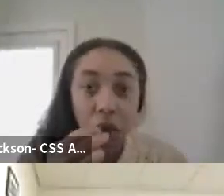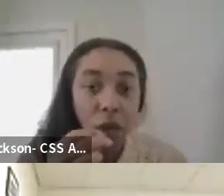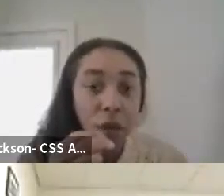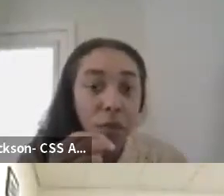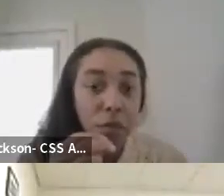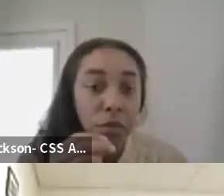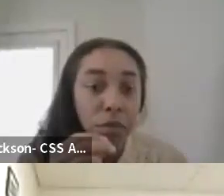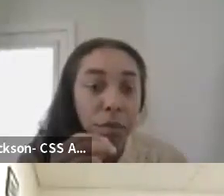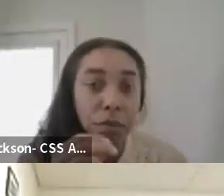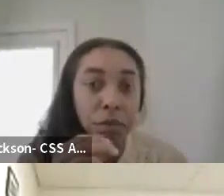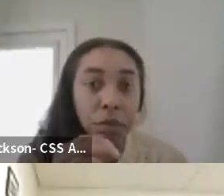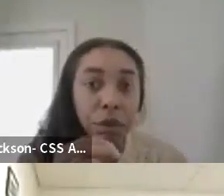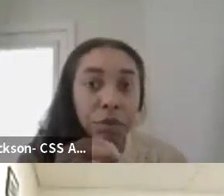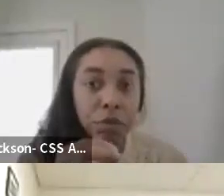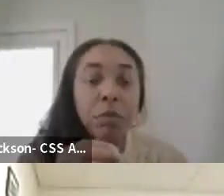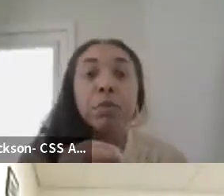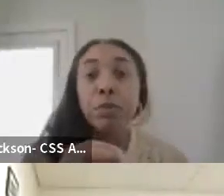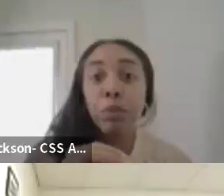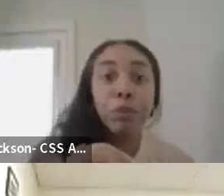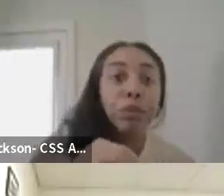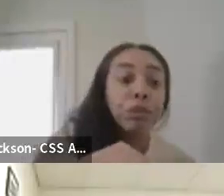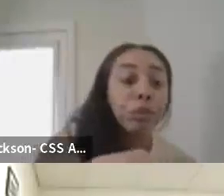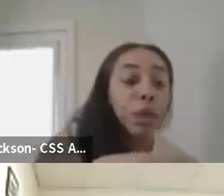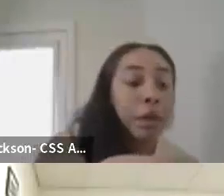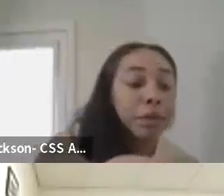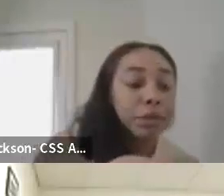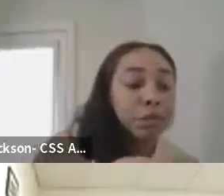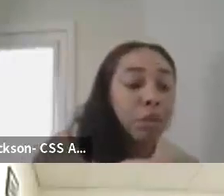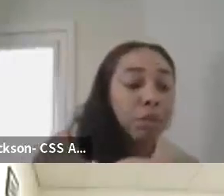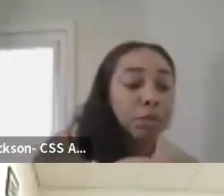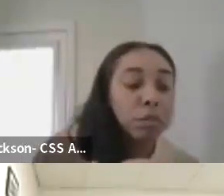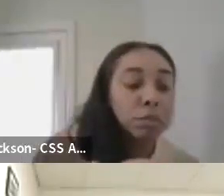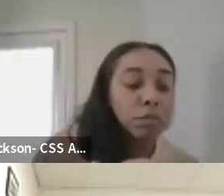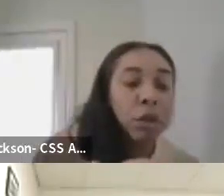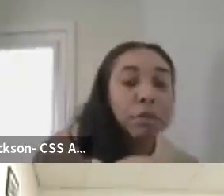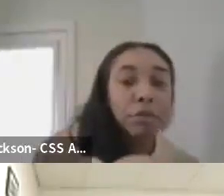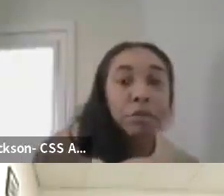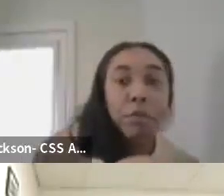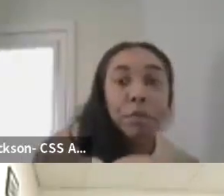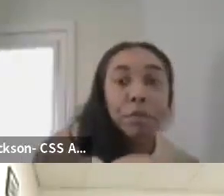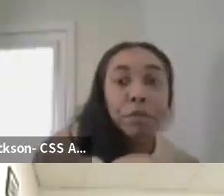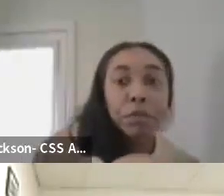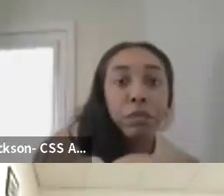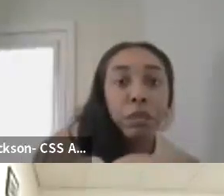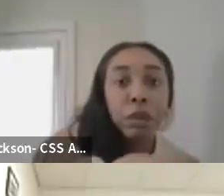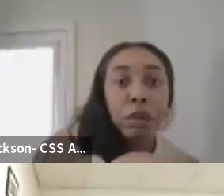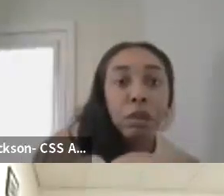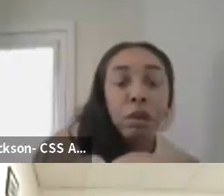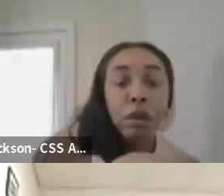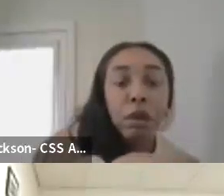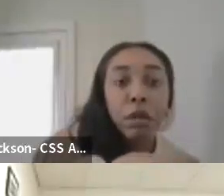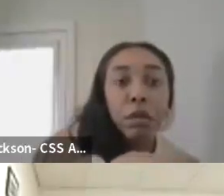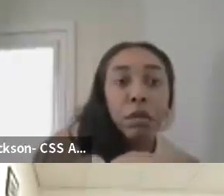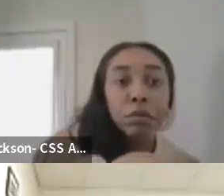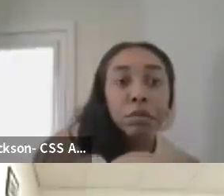Yeah, this could be for all of my staff and for everyone. So the directives as it relates to day programming have